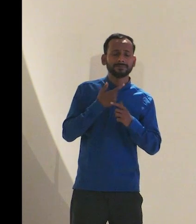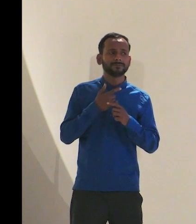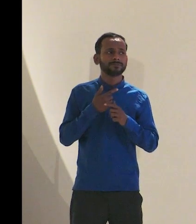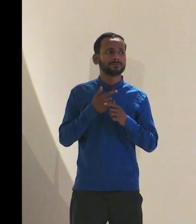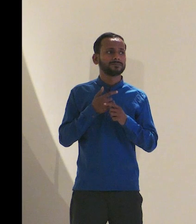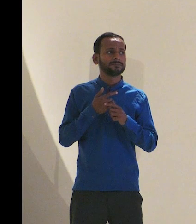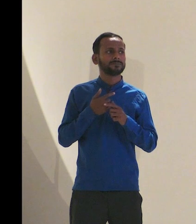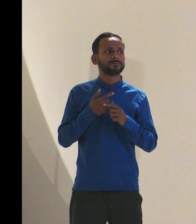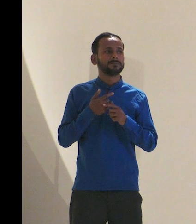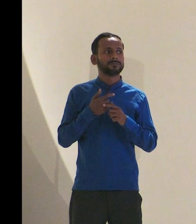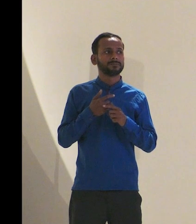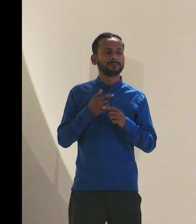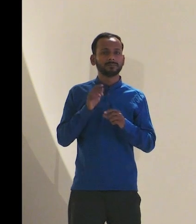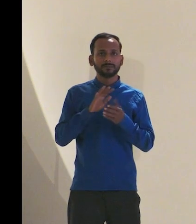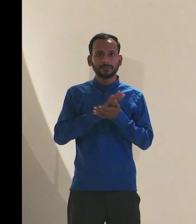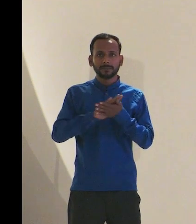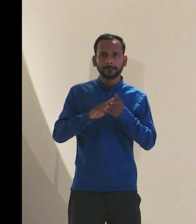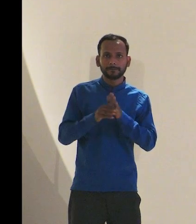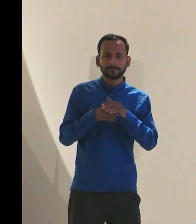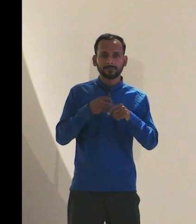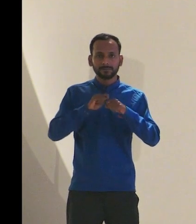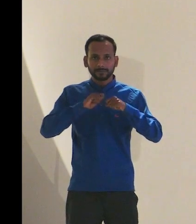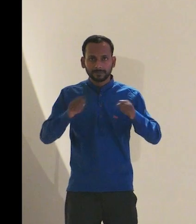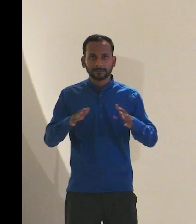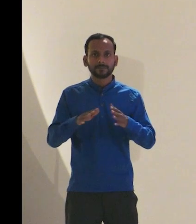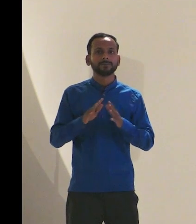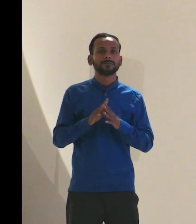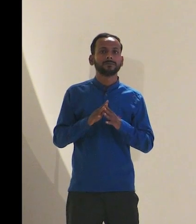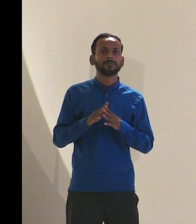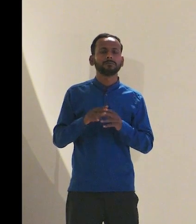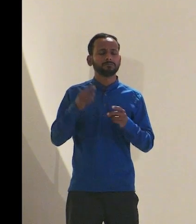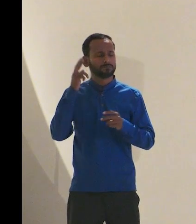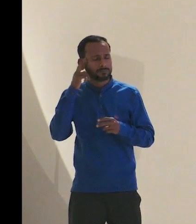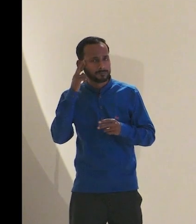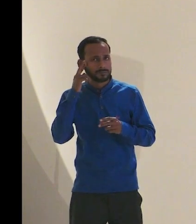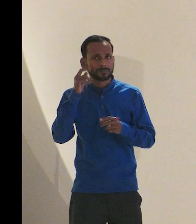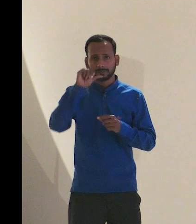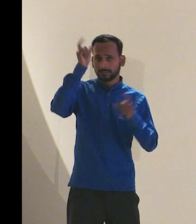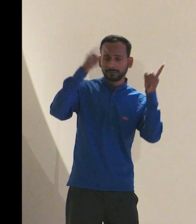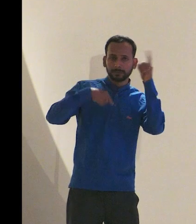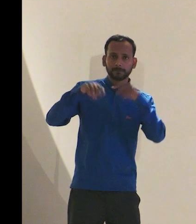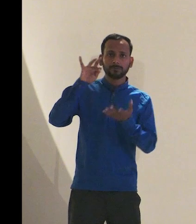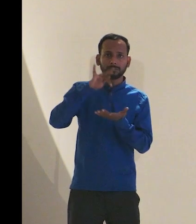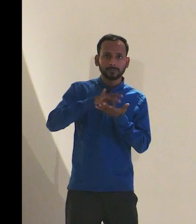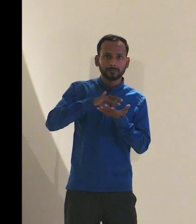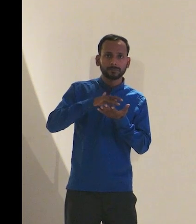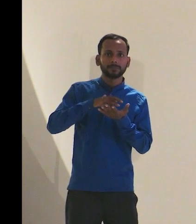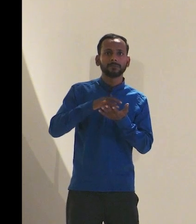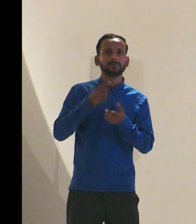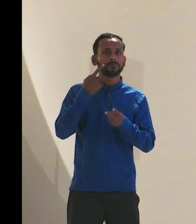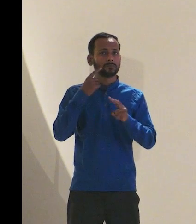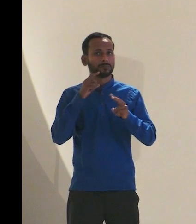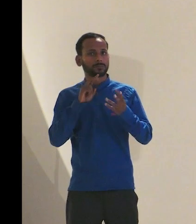and it had been done in, I think, in Paris, probably in the Pompidou Center. Some of the iconic